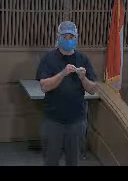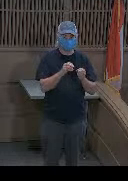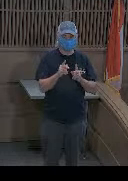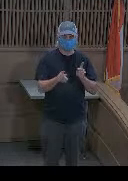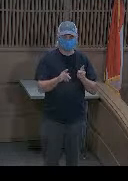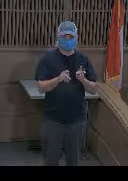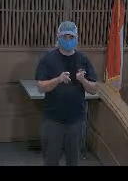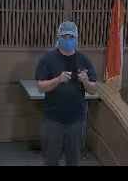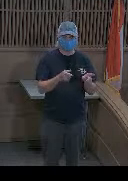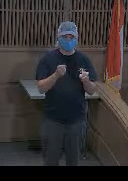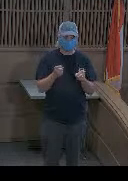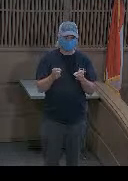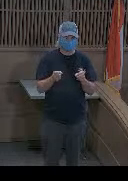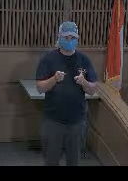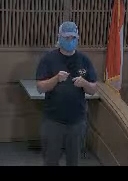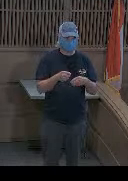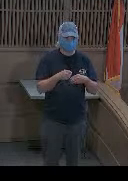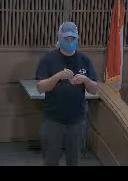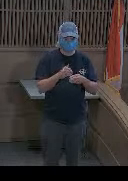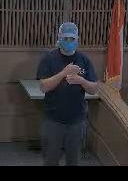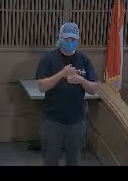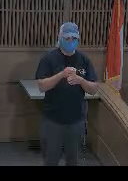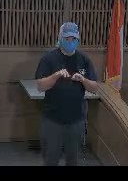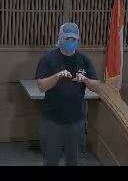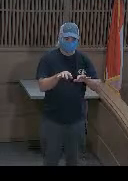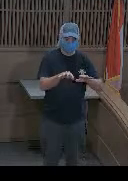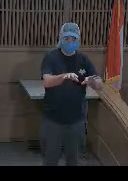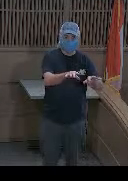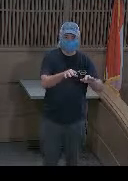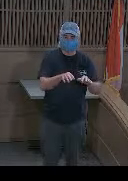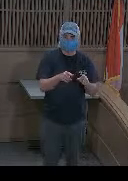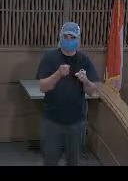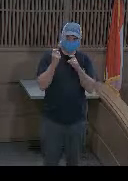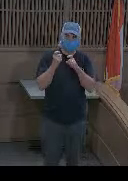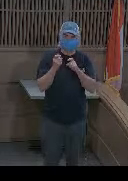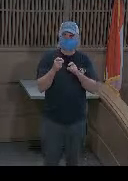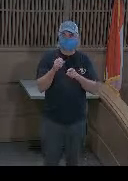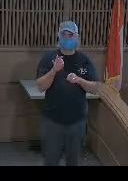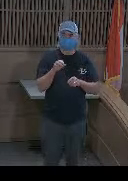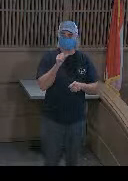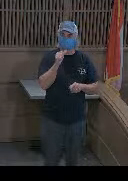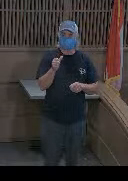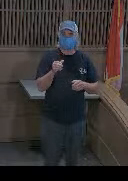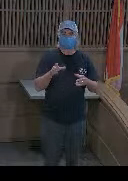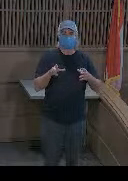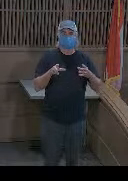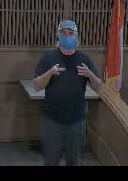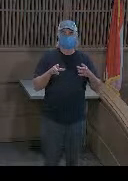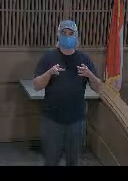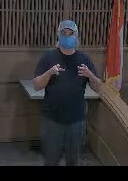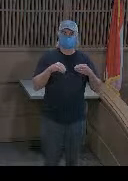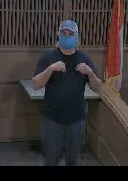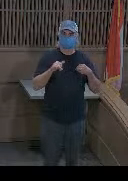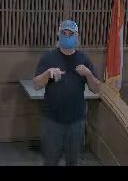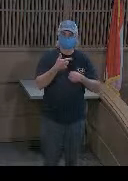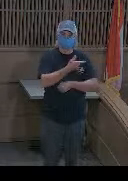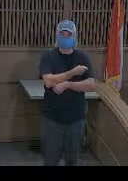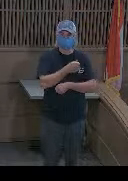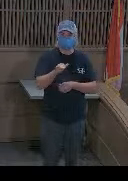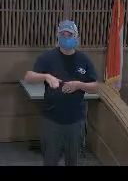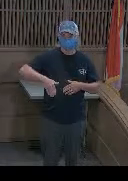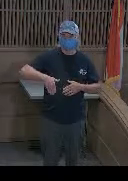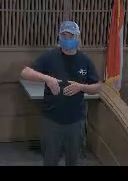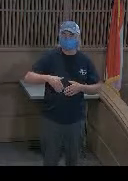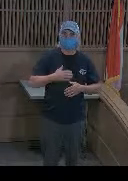faster. This is why you need to, if you've not taken the vaccine, I strongly ask, do